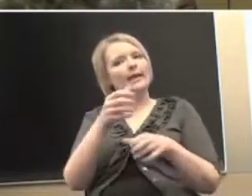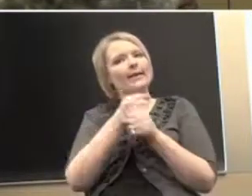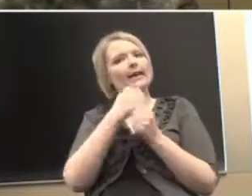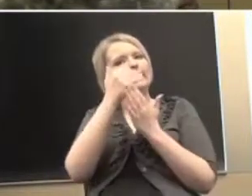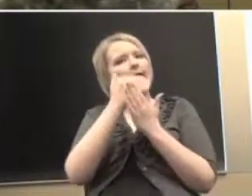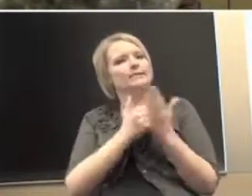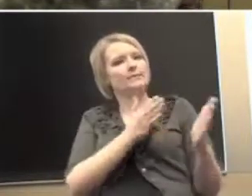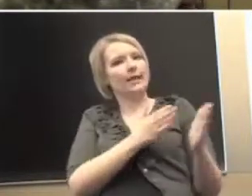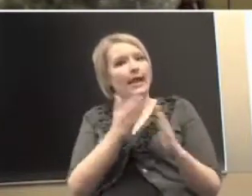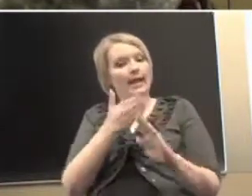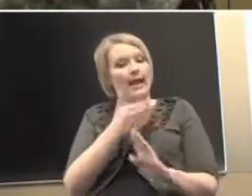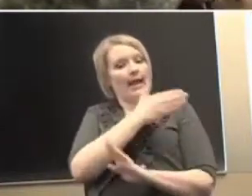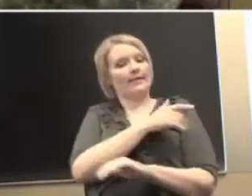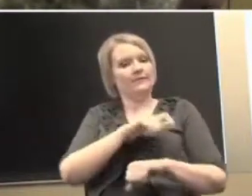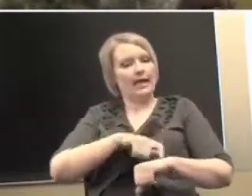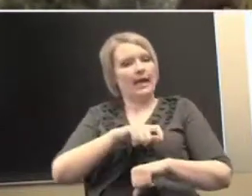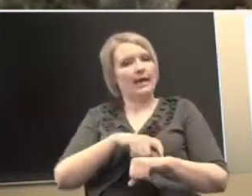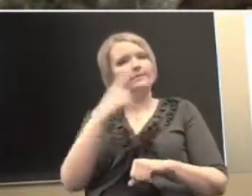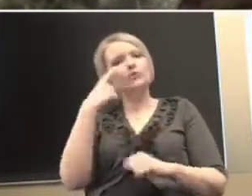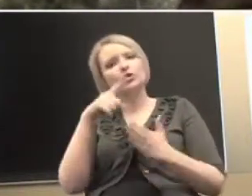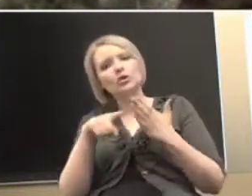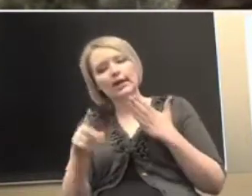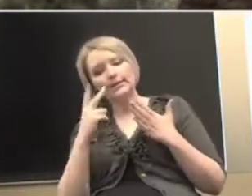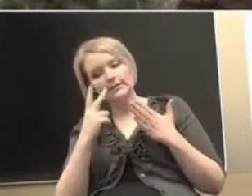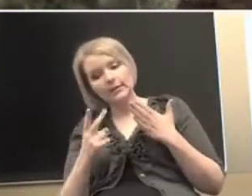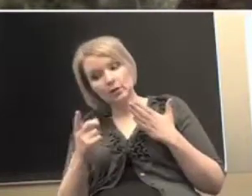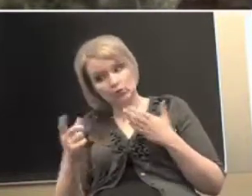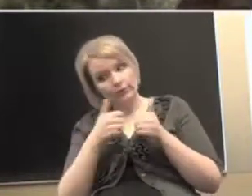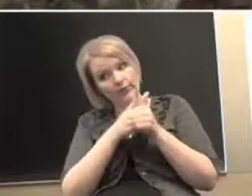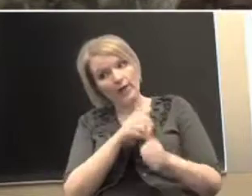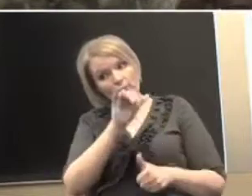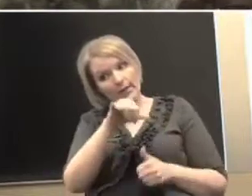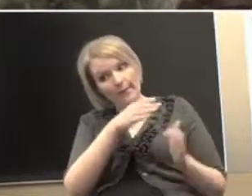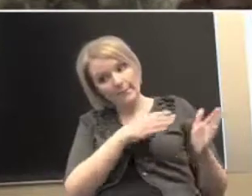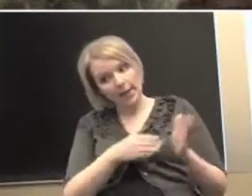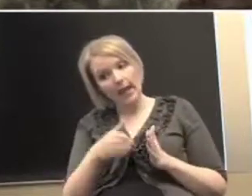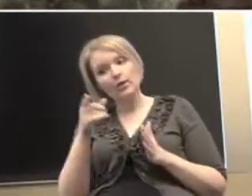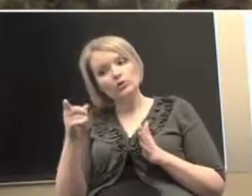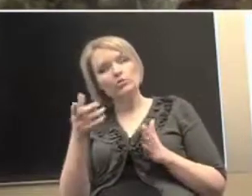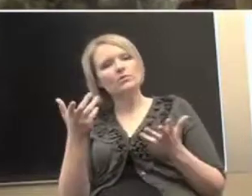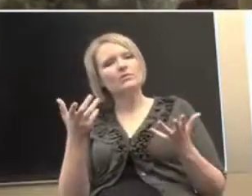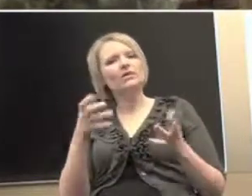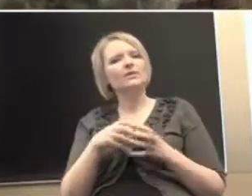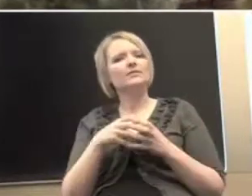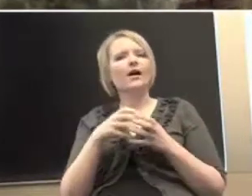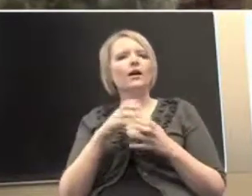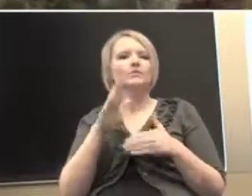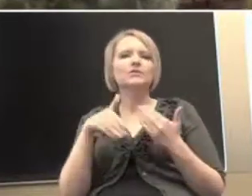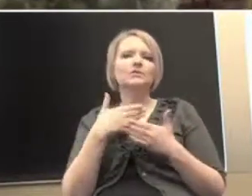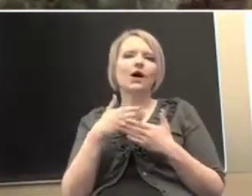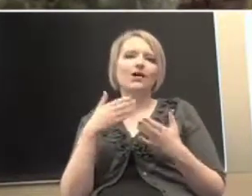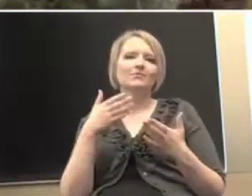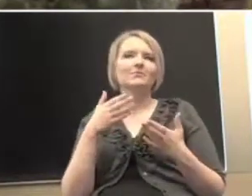lesson plan ahead of time to check and see, well, did you follow that plan? Did you follow, this is all very ideal.